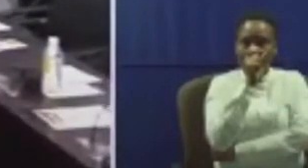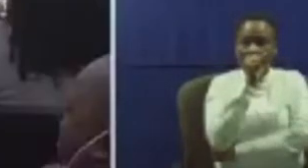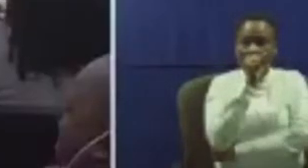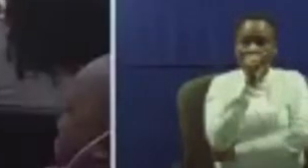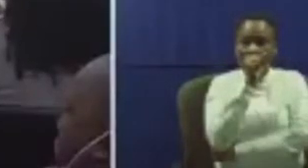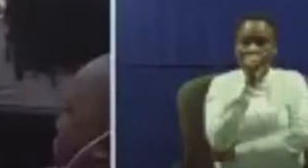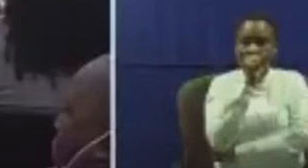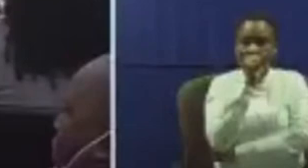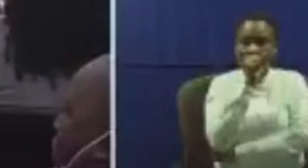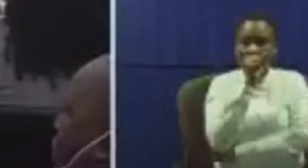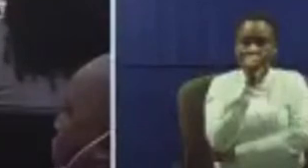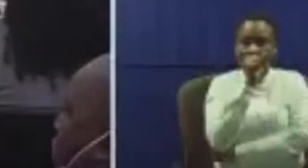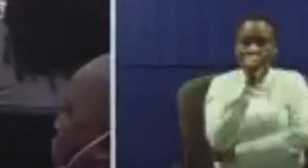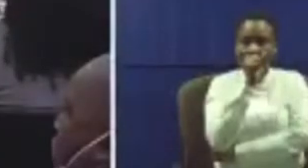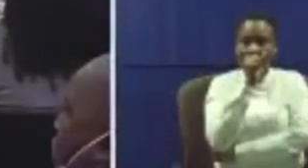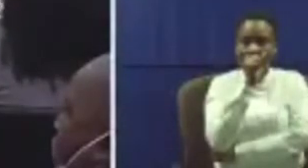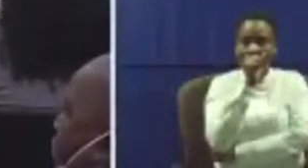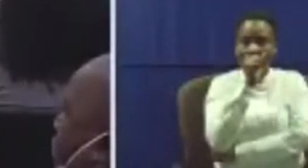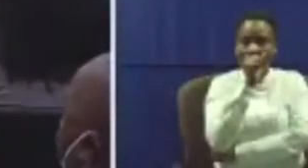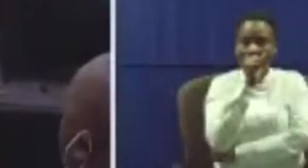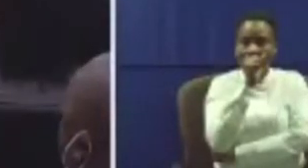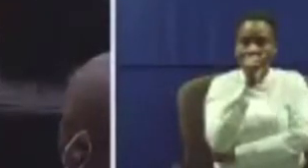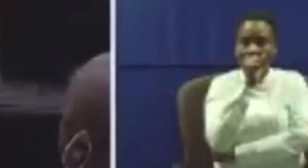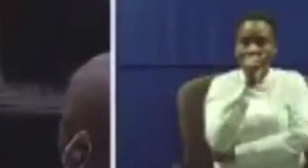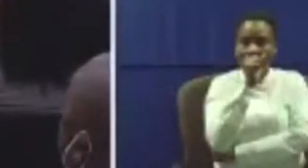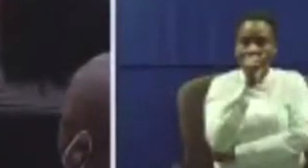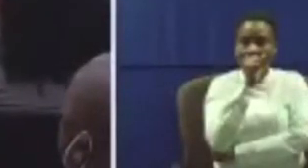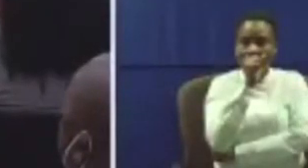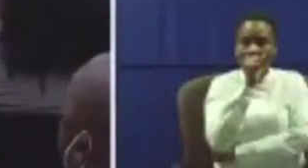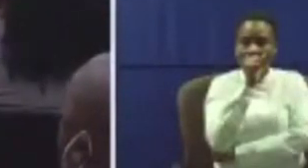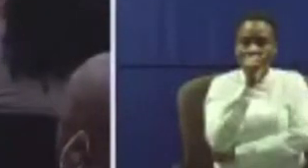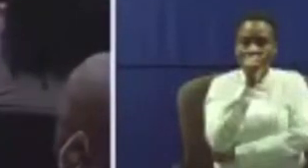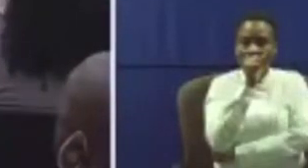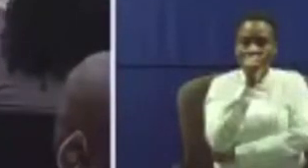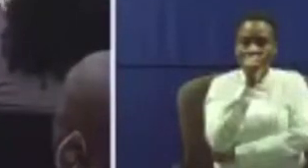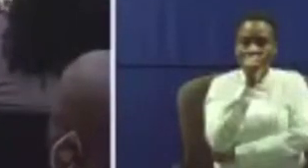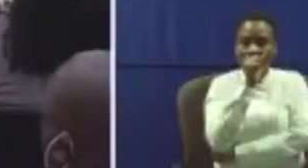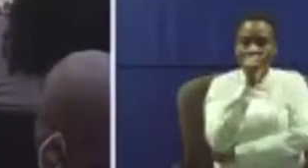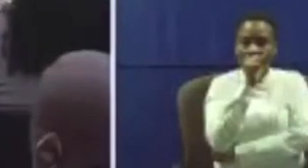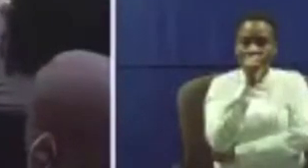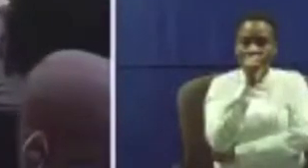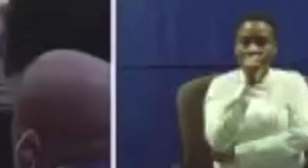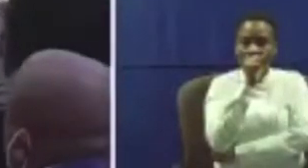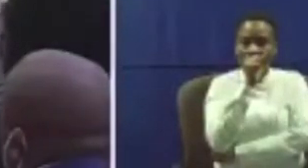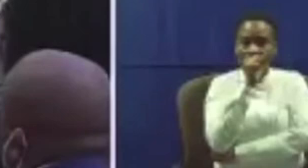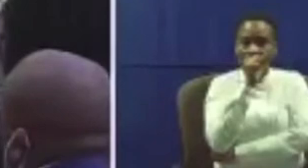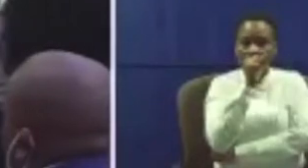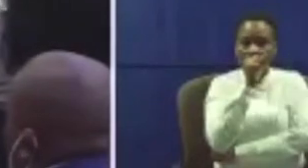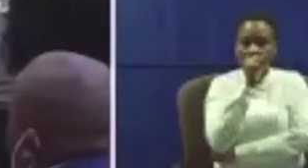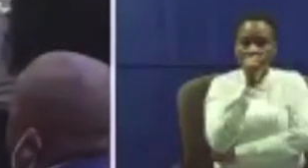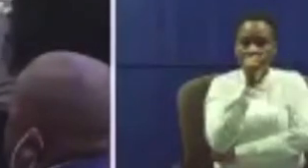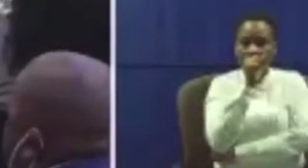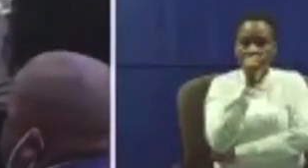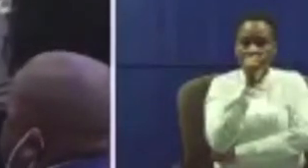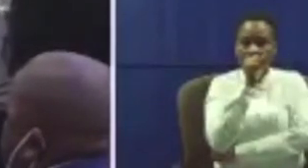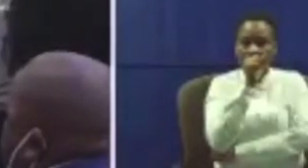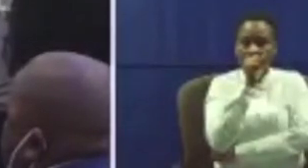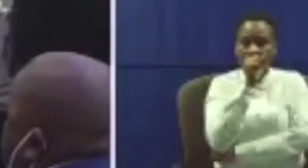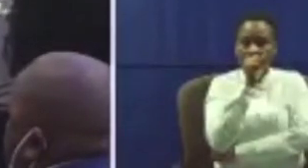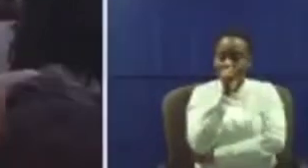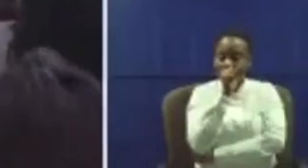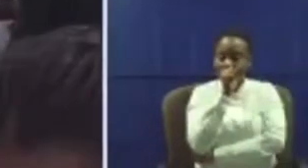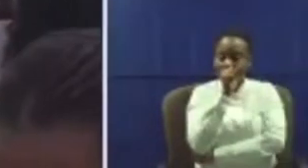Which insult? That is an insult. Down on record, speak. That she is unleashing brutality.